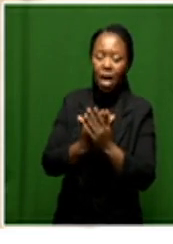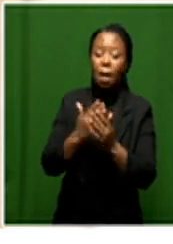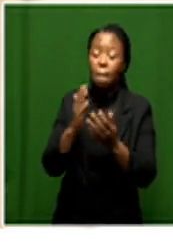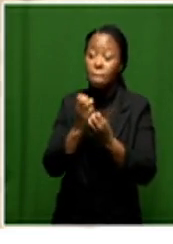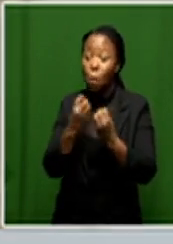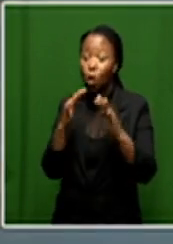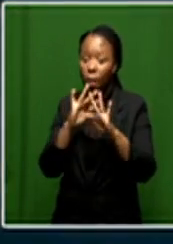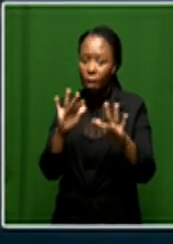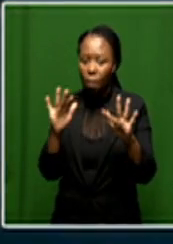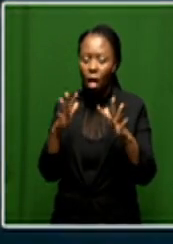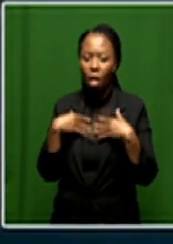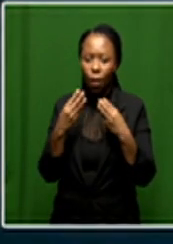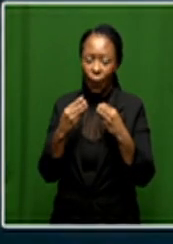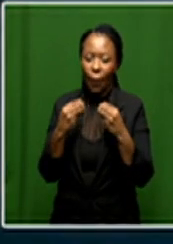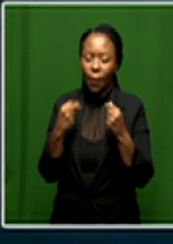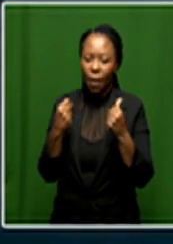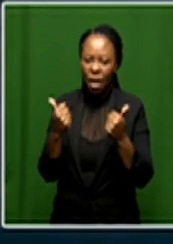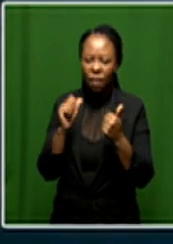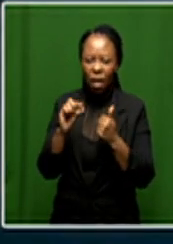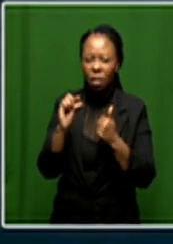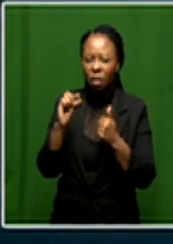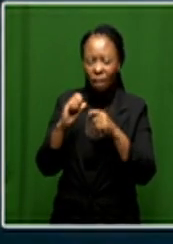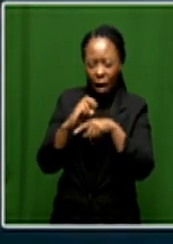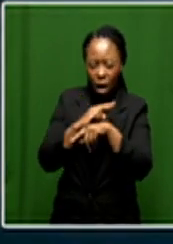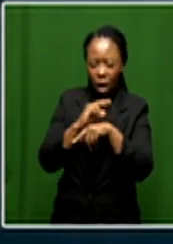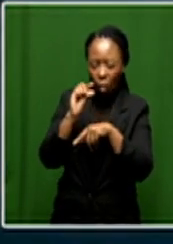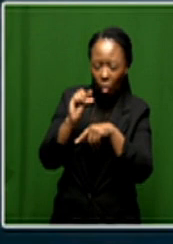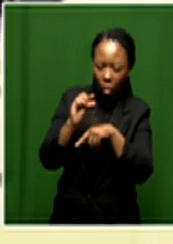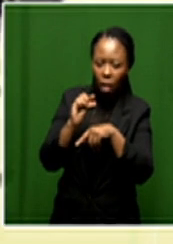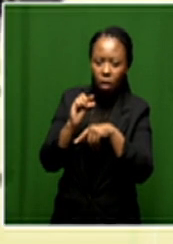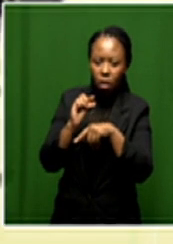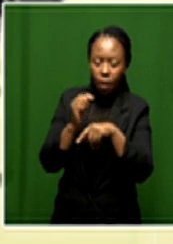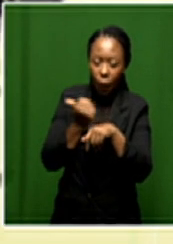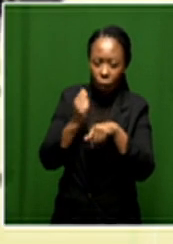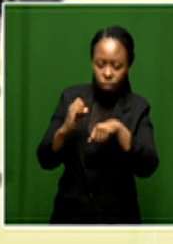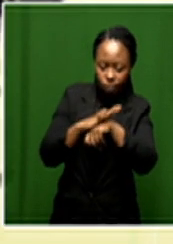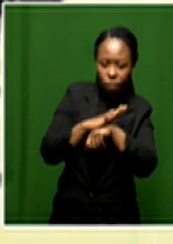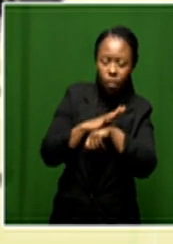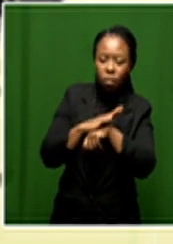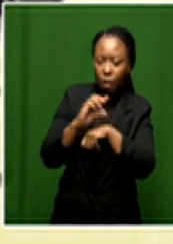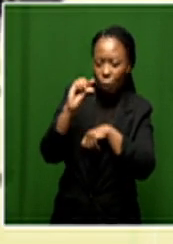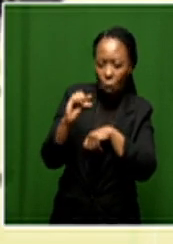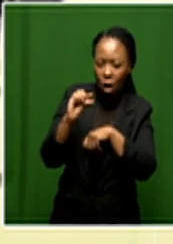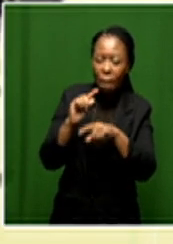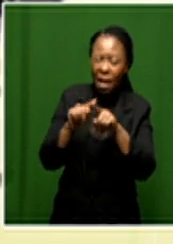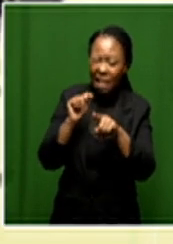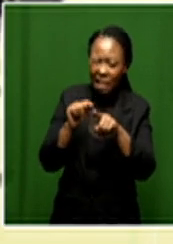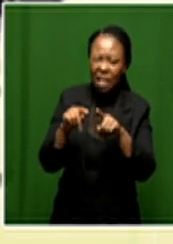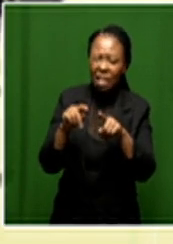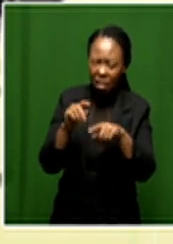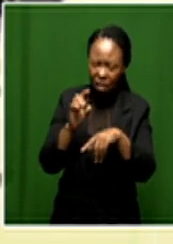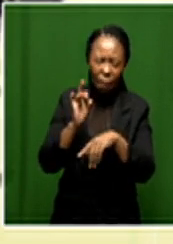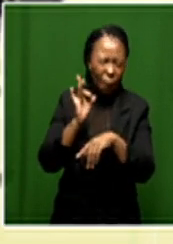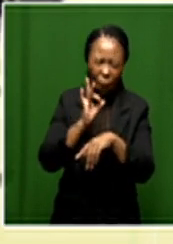if you get a small amount of virus exposure. But it is a very painful